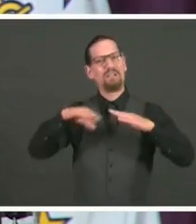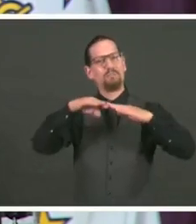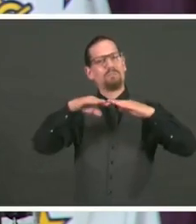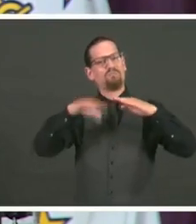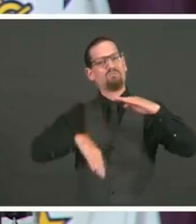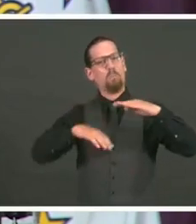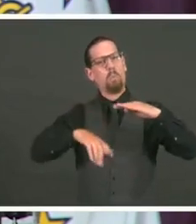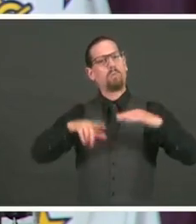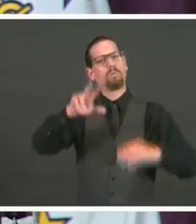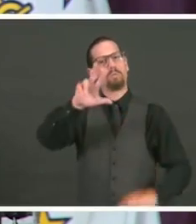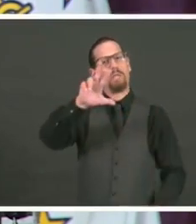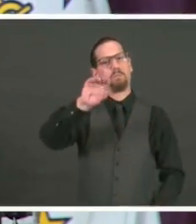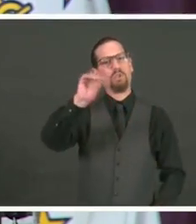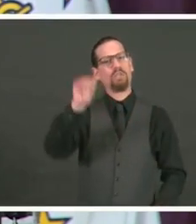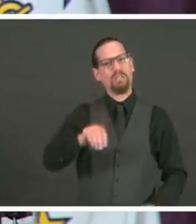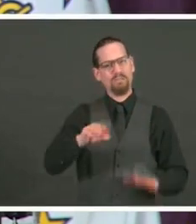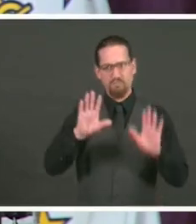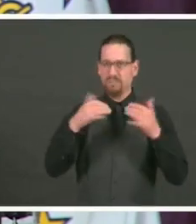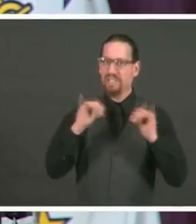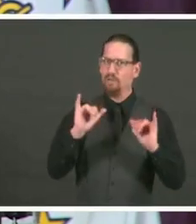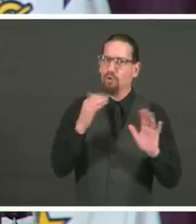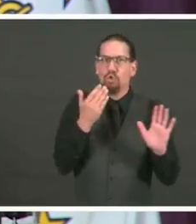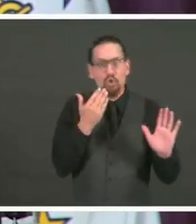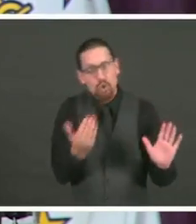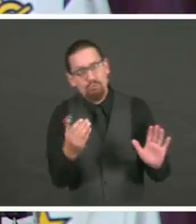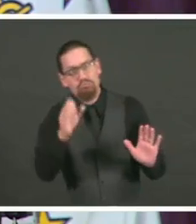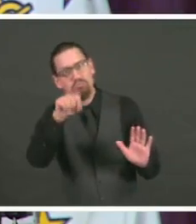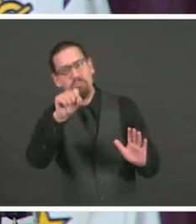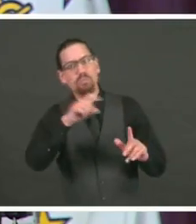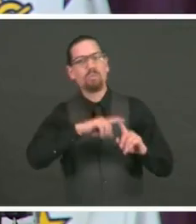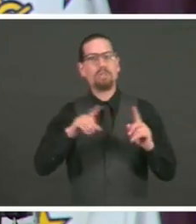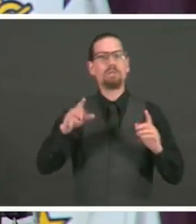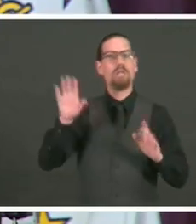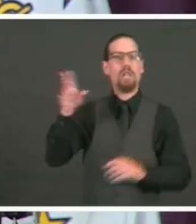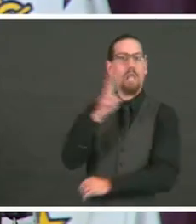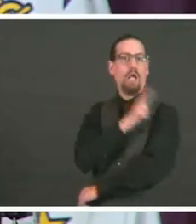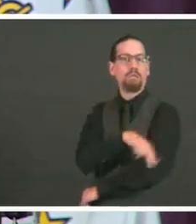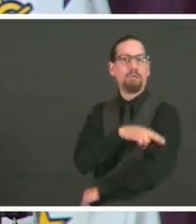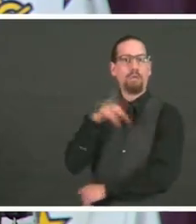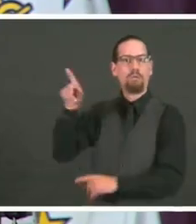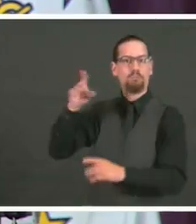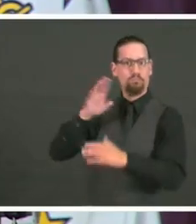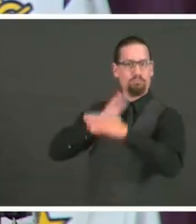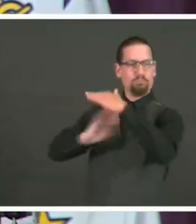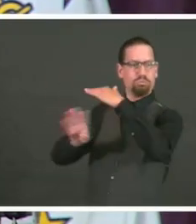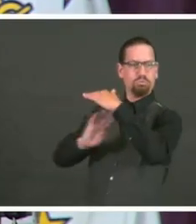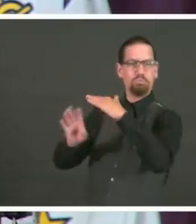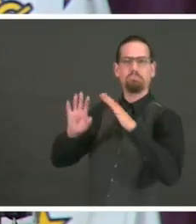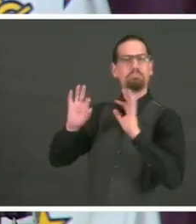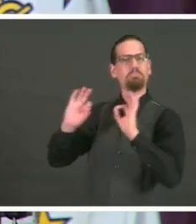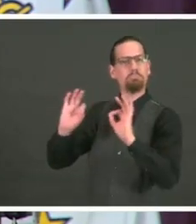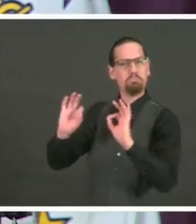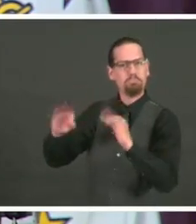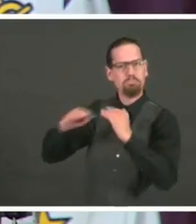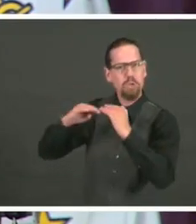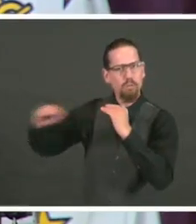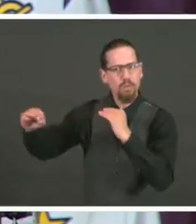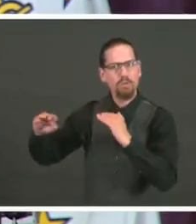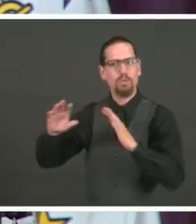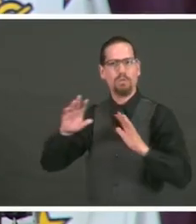We still are in good place with our hospitalizations, and we're still below